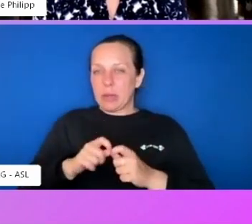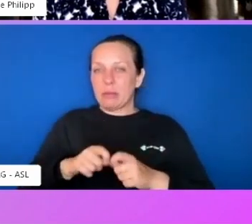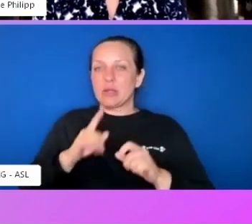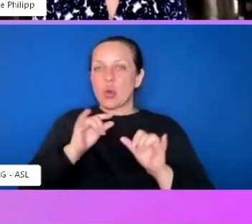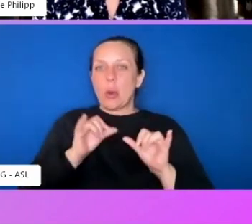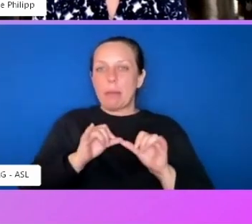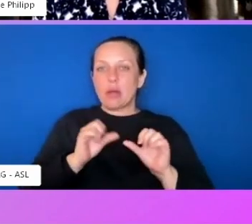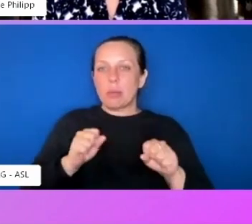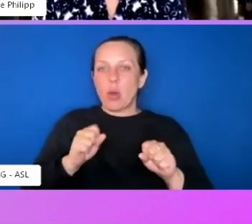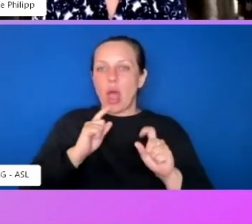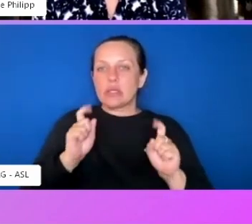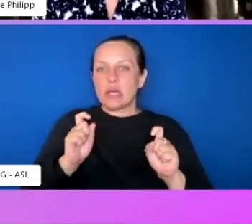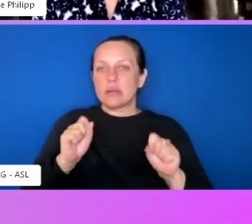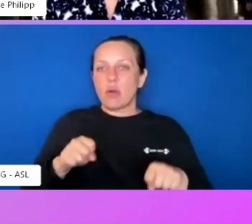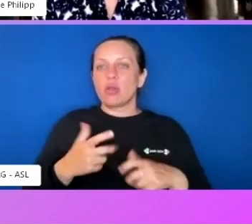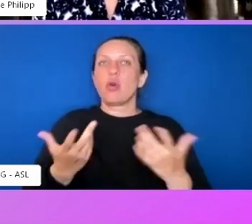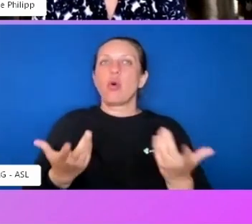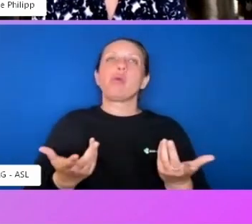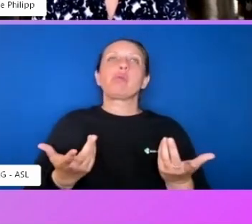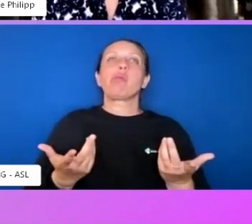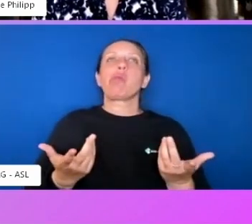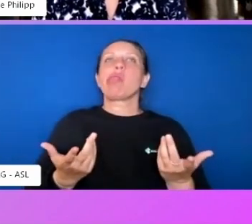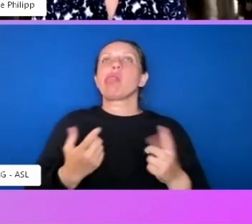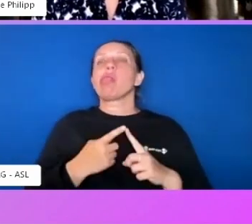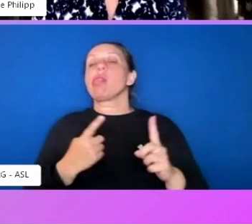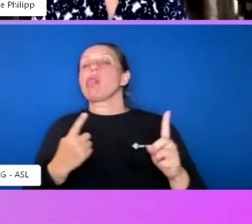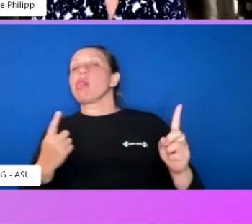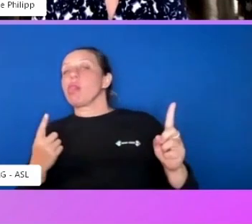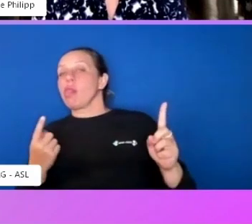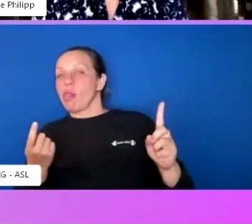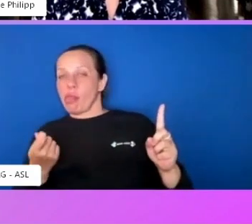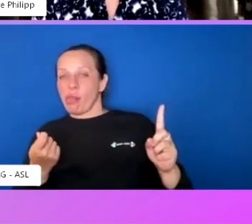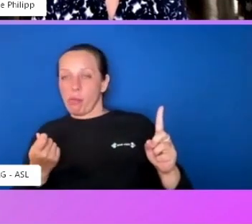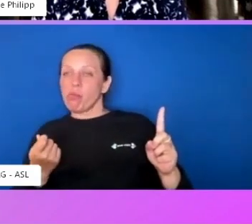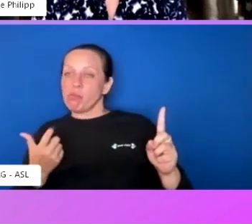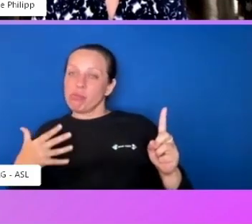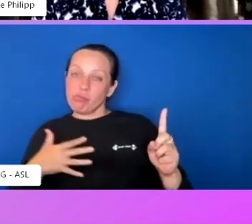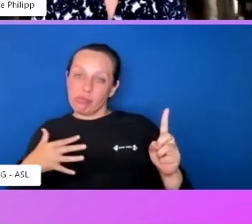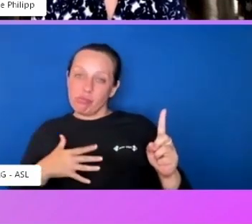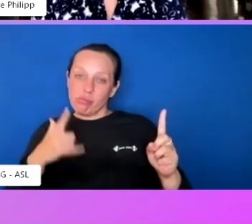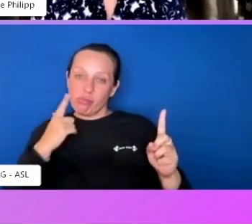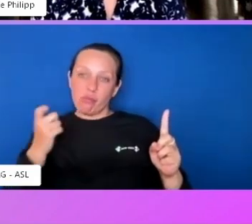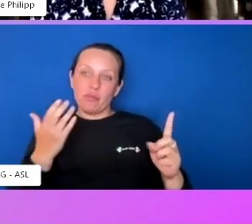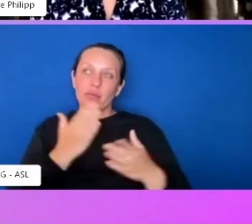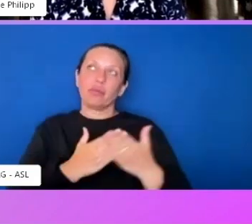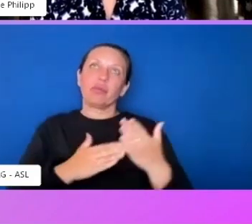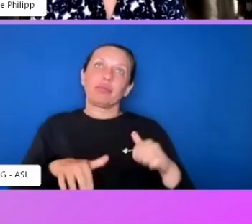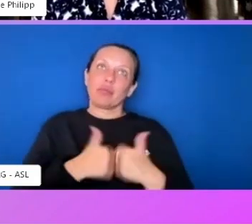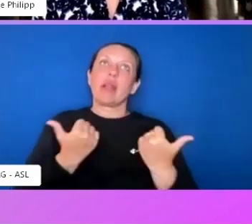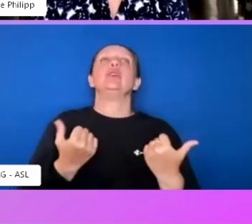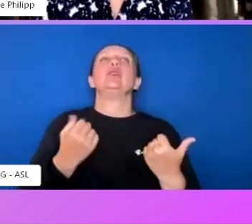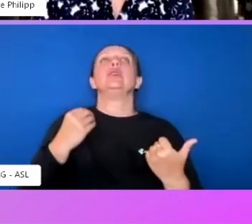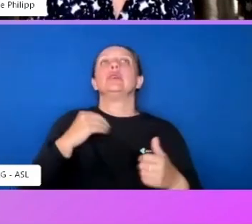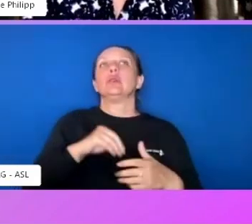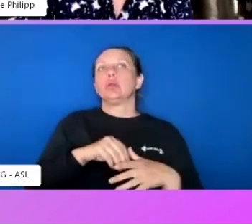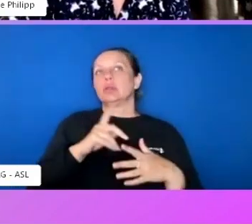testable. And moving away from that even a little bit is kind of scary, because there's some challenges in